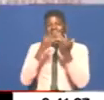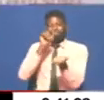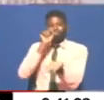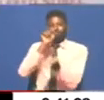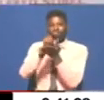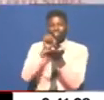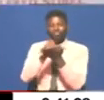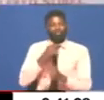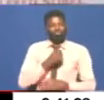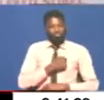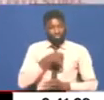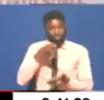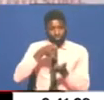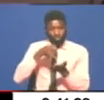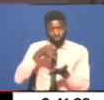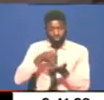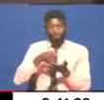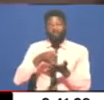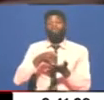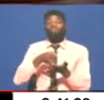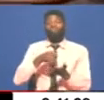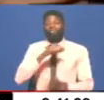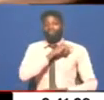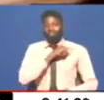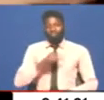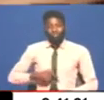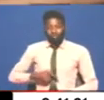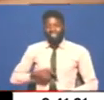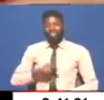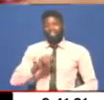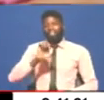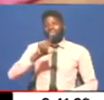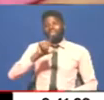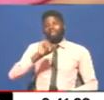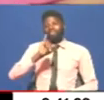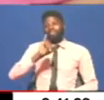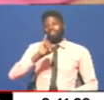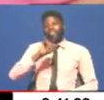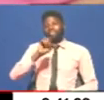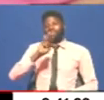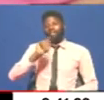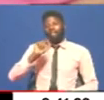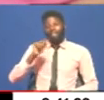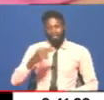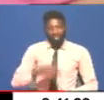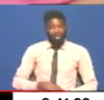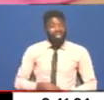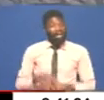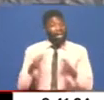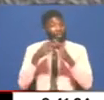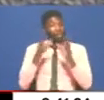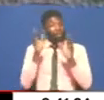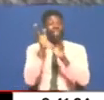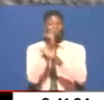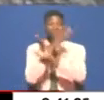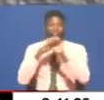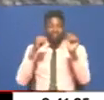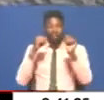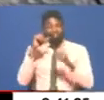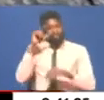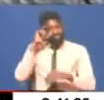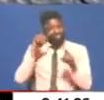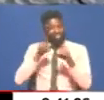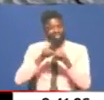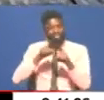Queen Elizabeth II, US President Joe Biden, and Pope Francis. On Sunday, South Africans of all ages